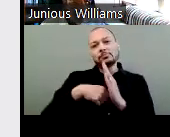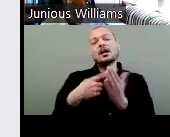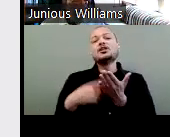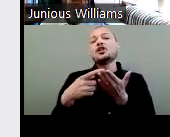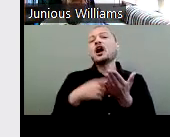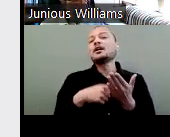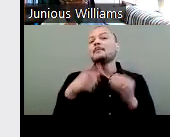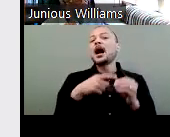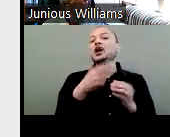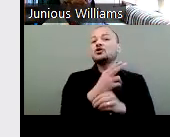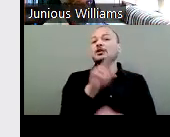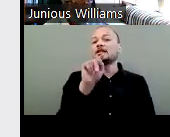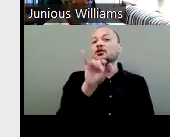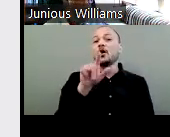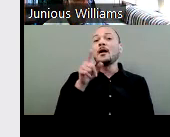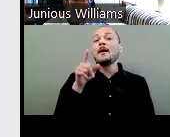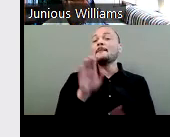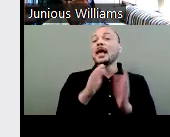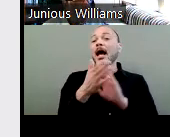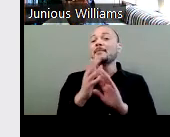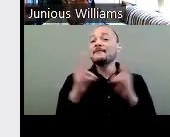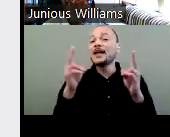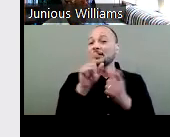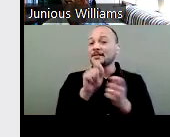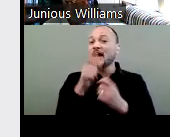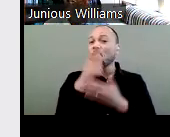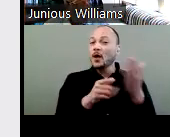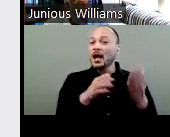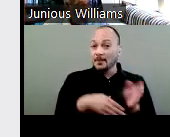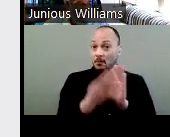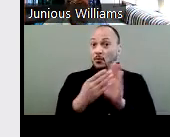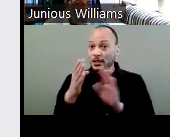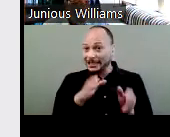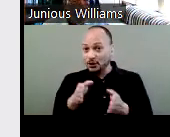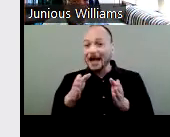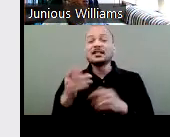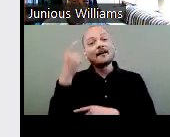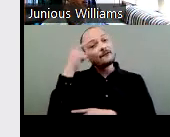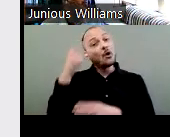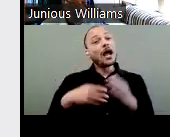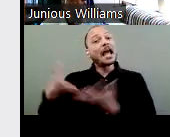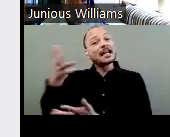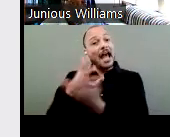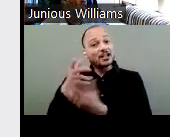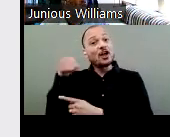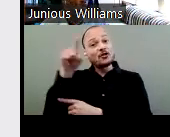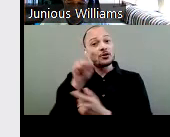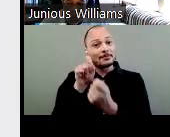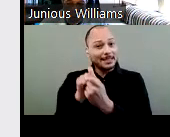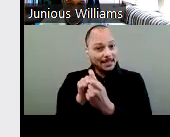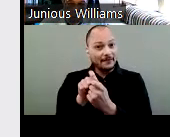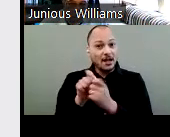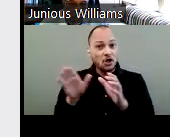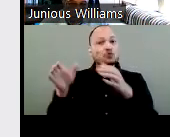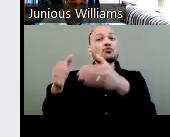tool, getting very specific about what the strategies and approaches are for engaging those particular stakeholder